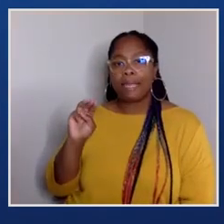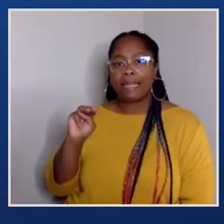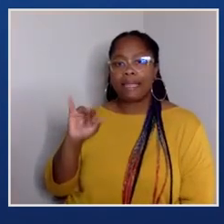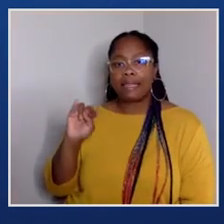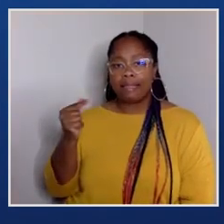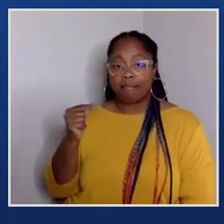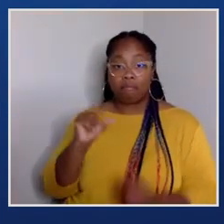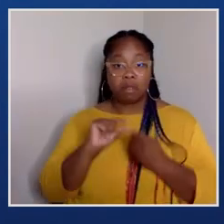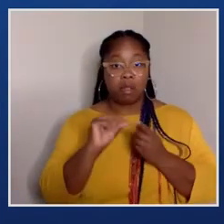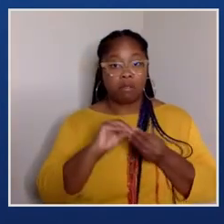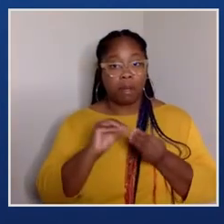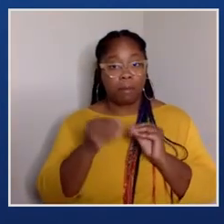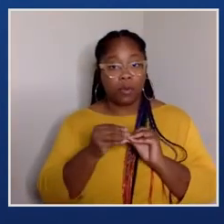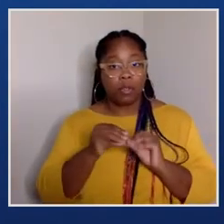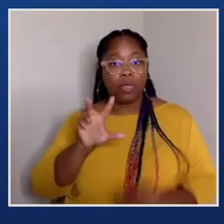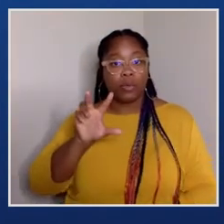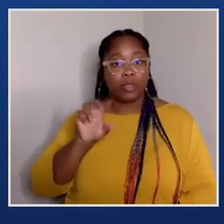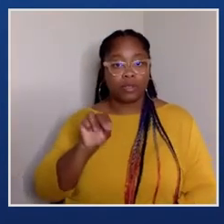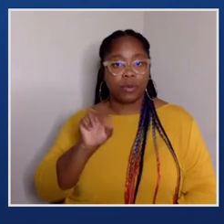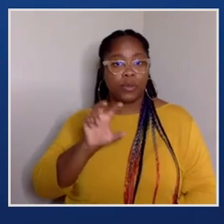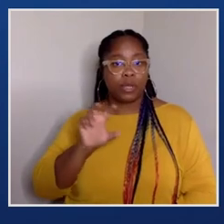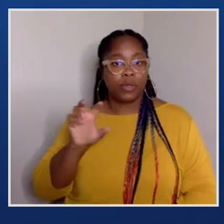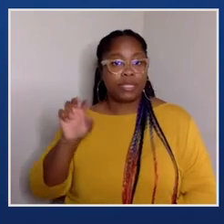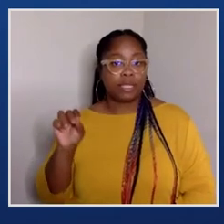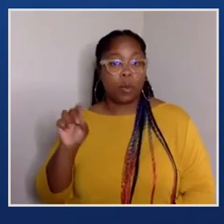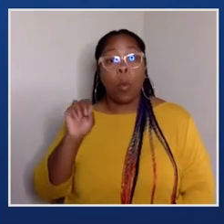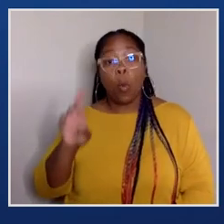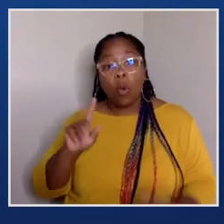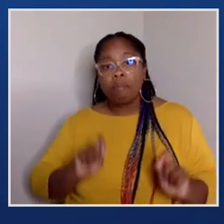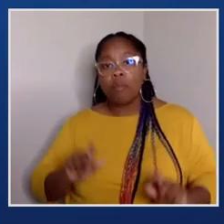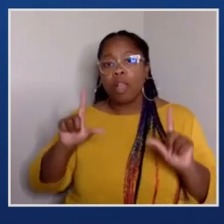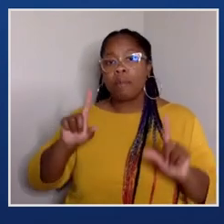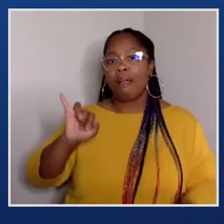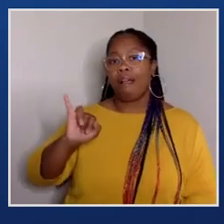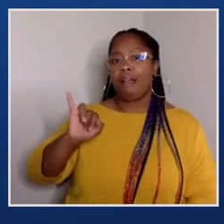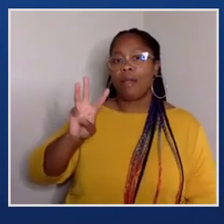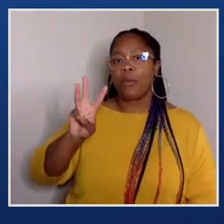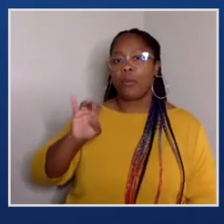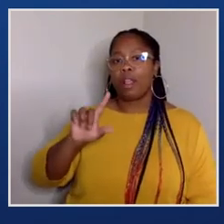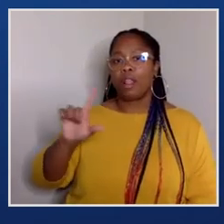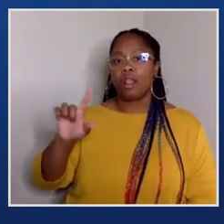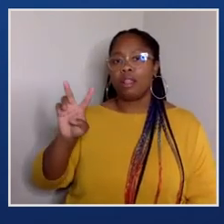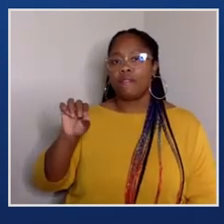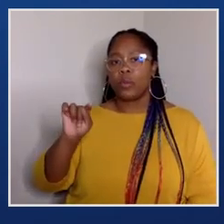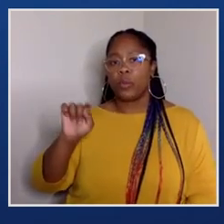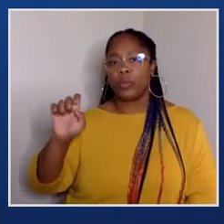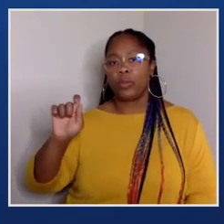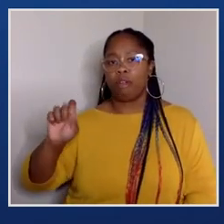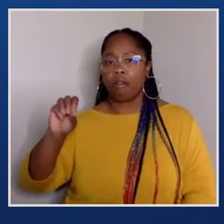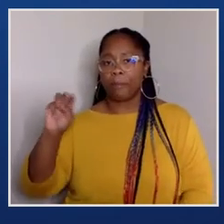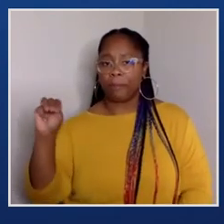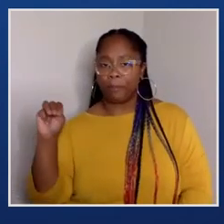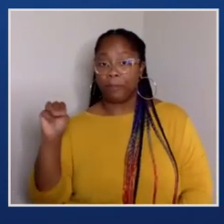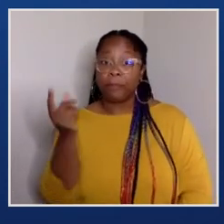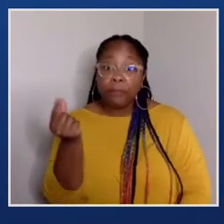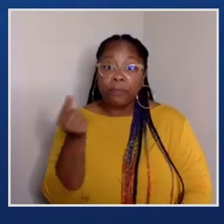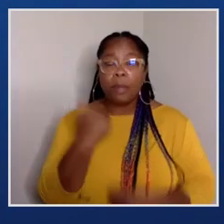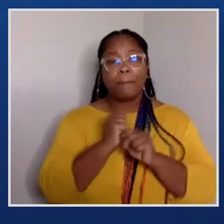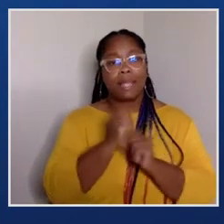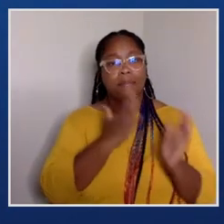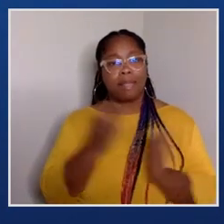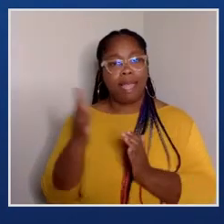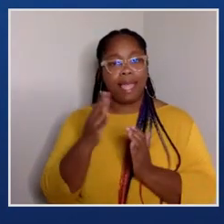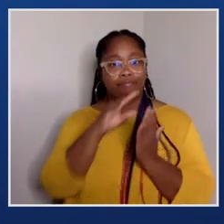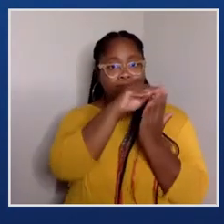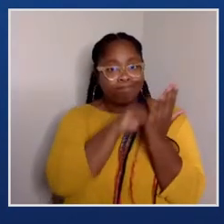30330 or visit iwillvote.com to make your plan. Get your ballots in the mailbox. Drop